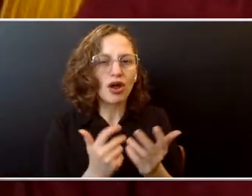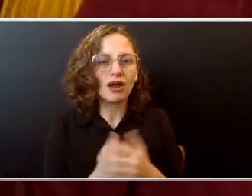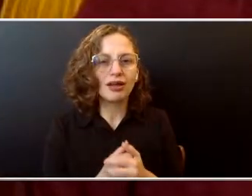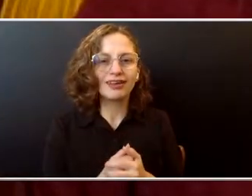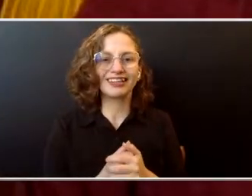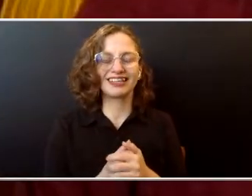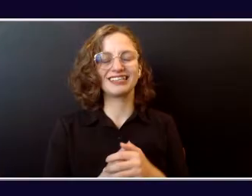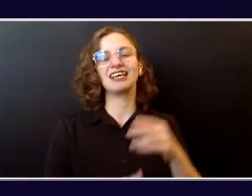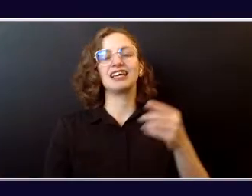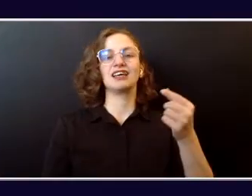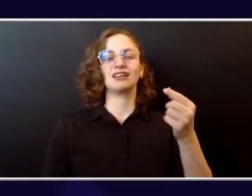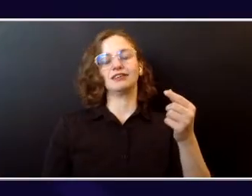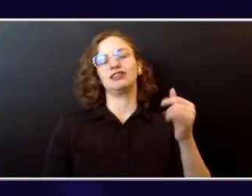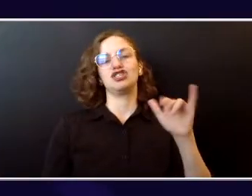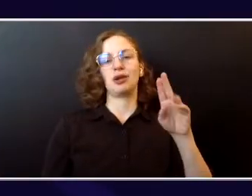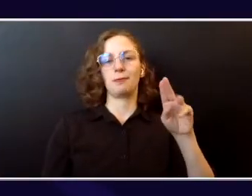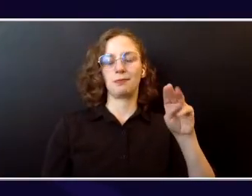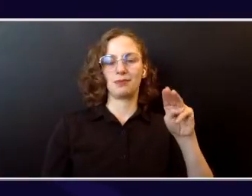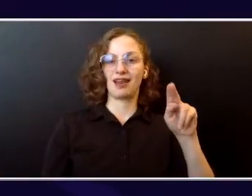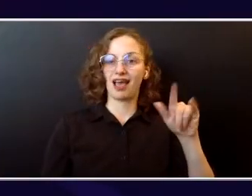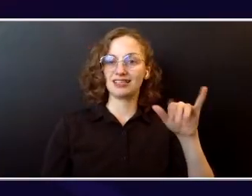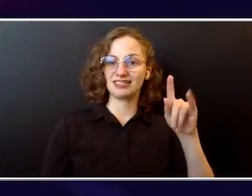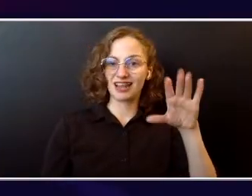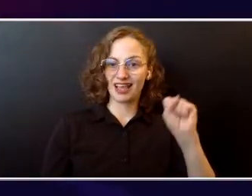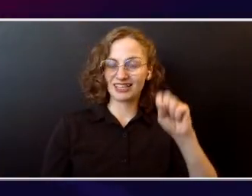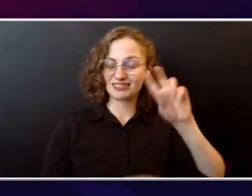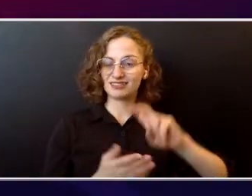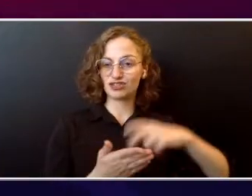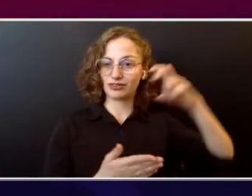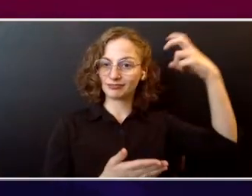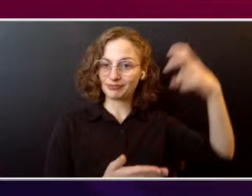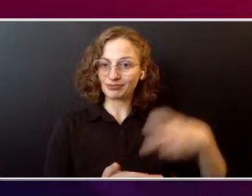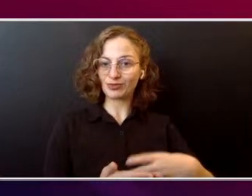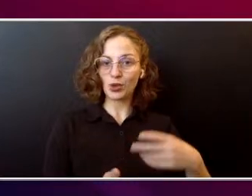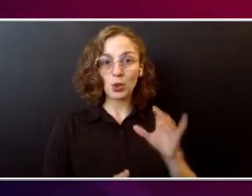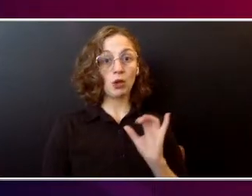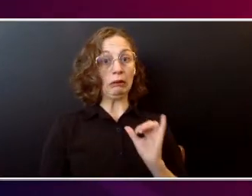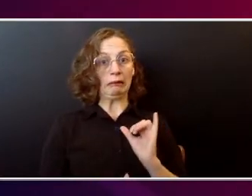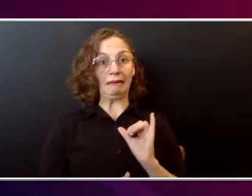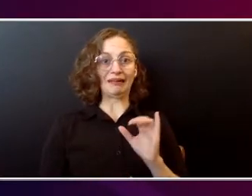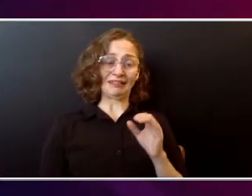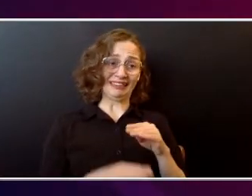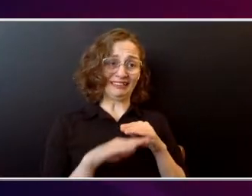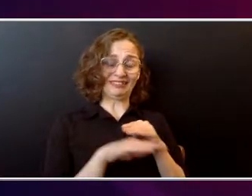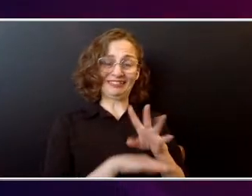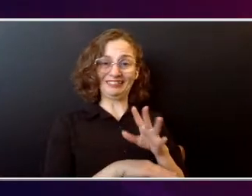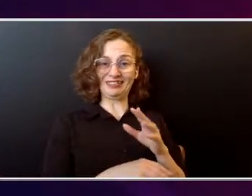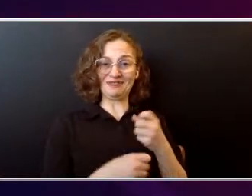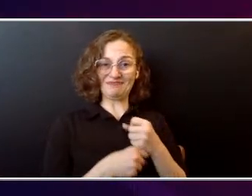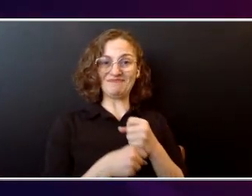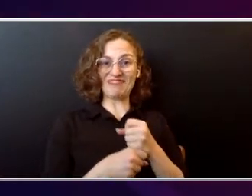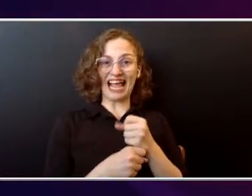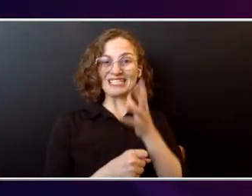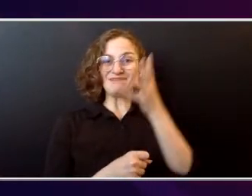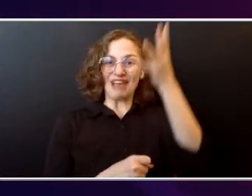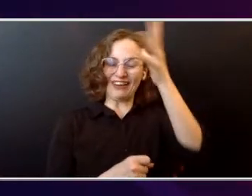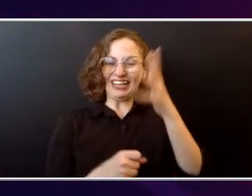Gymnastics. Gymnastics, uh-oh, that's a nail biter for parents. Do you like watching her do that, Jade?